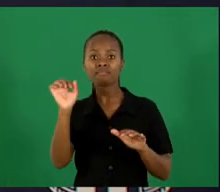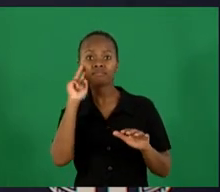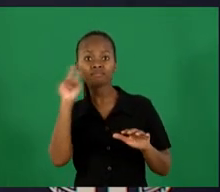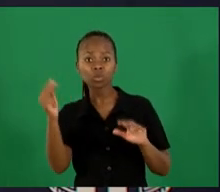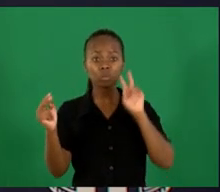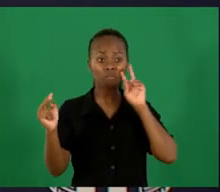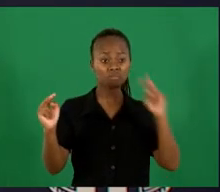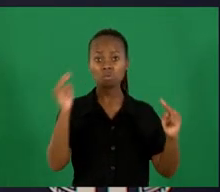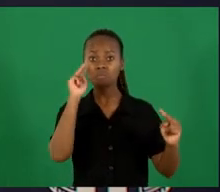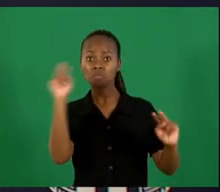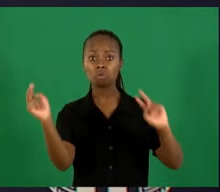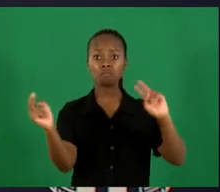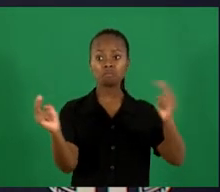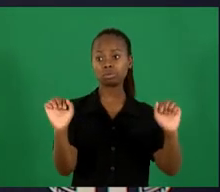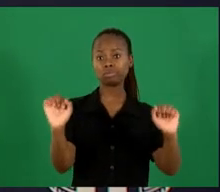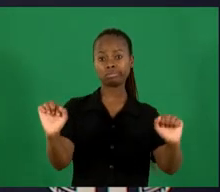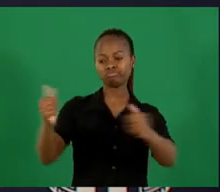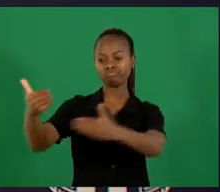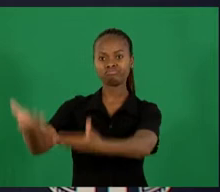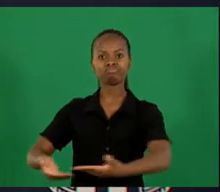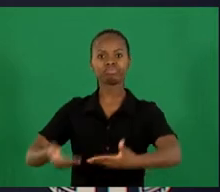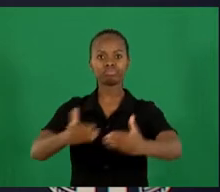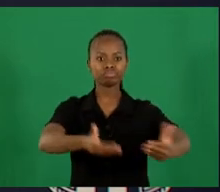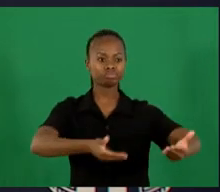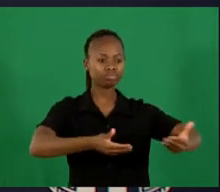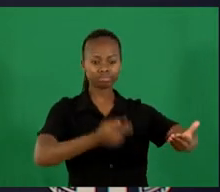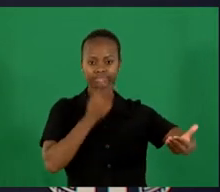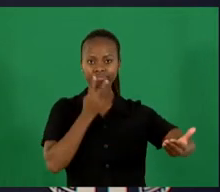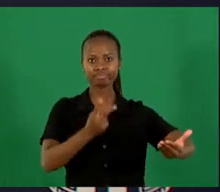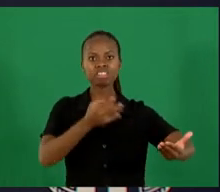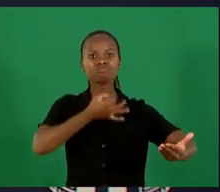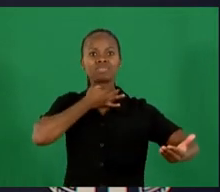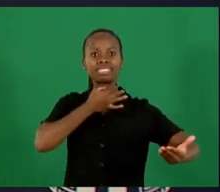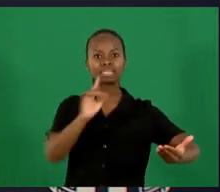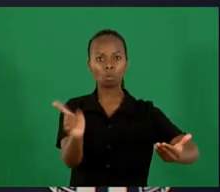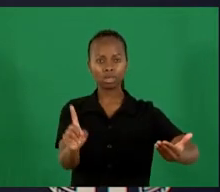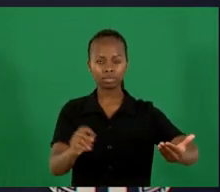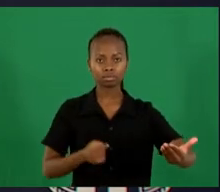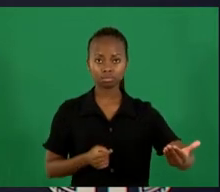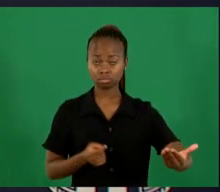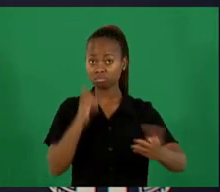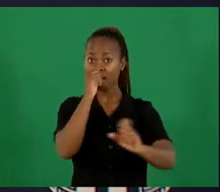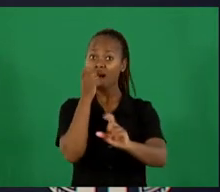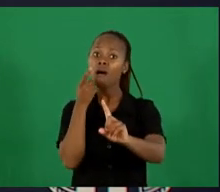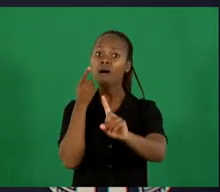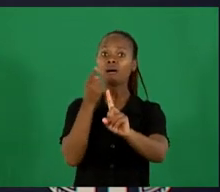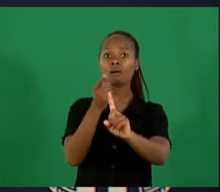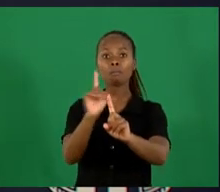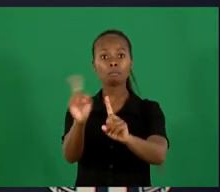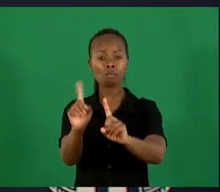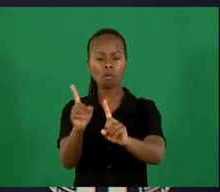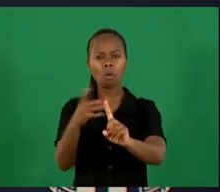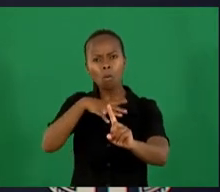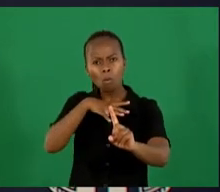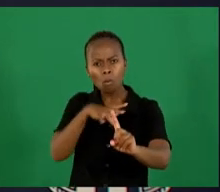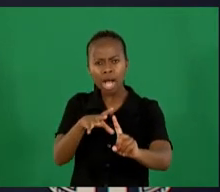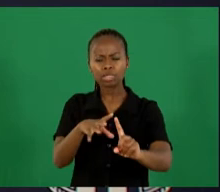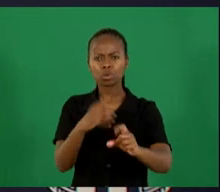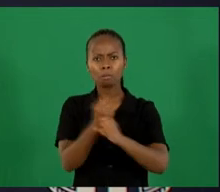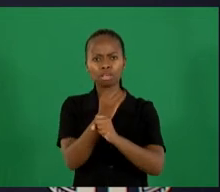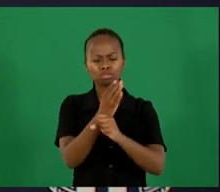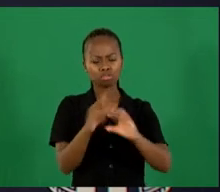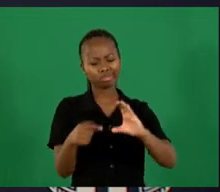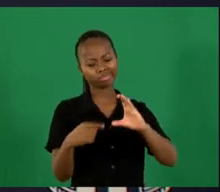it. The aim of policy is to anchor inflation expectations more firmly around